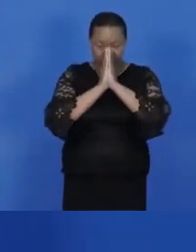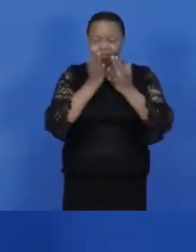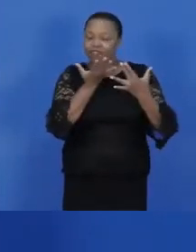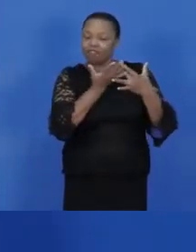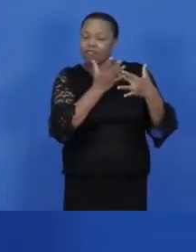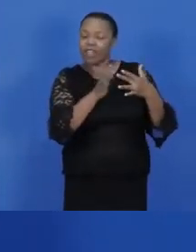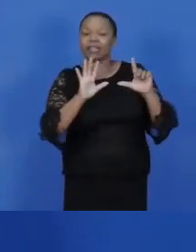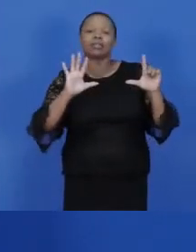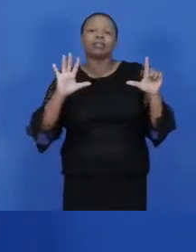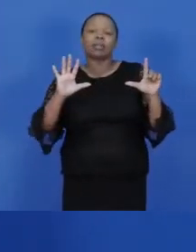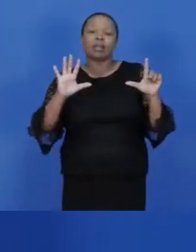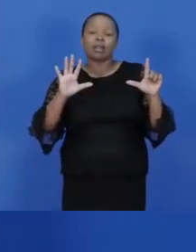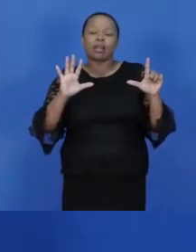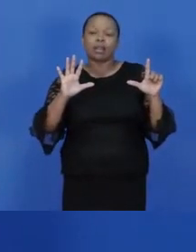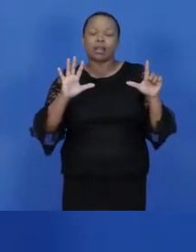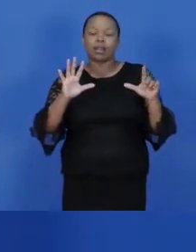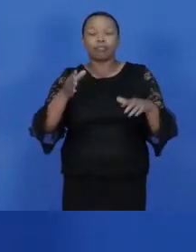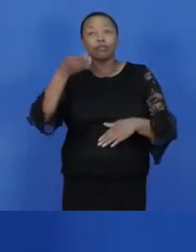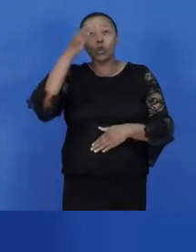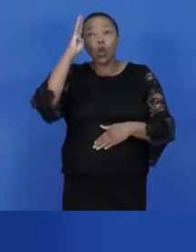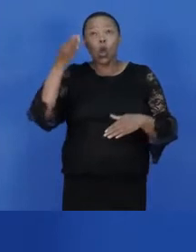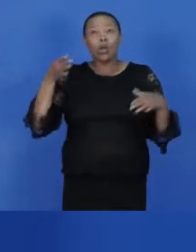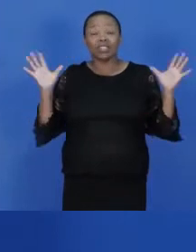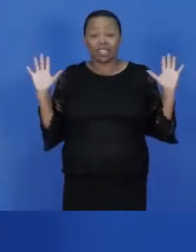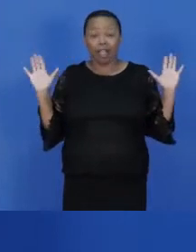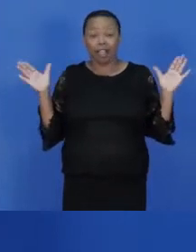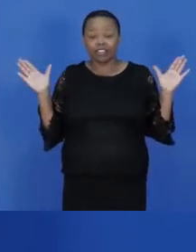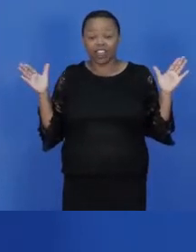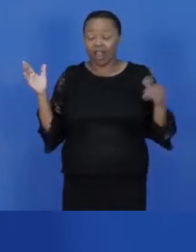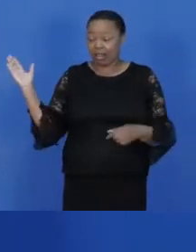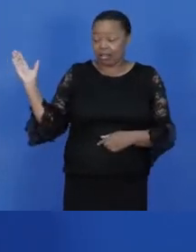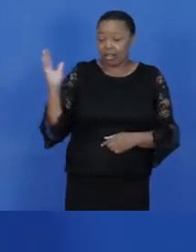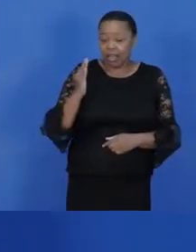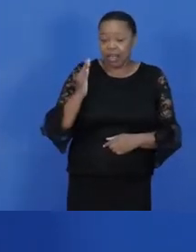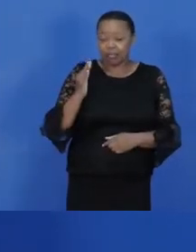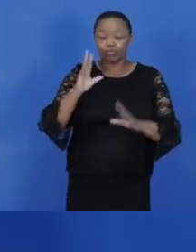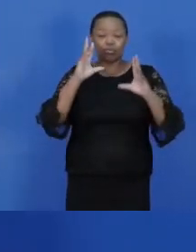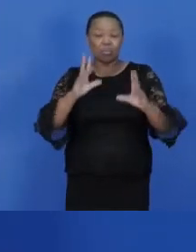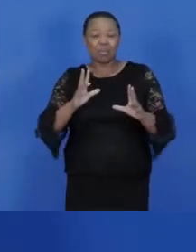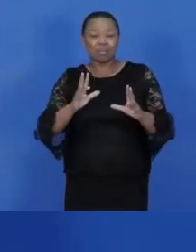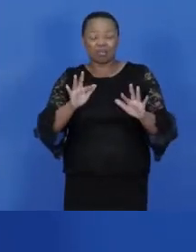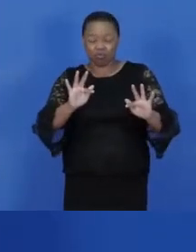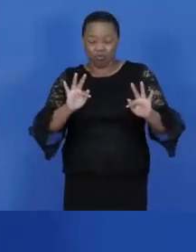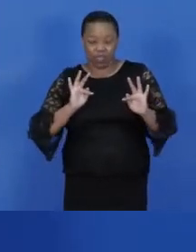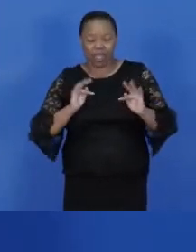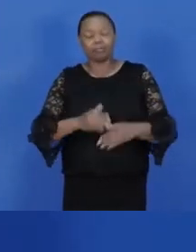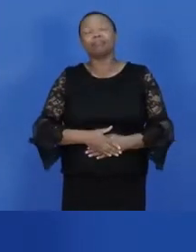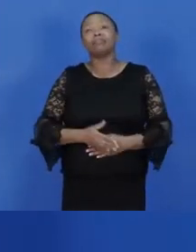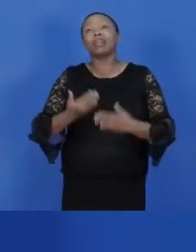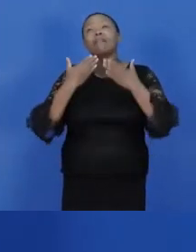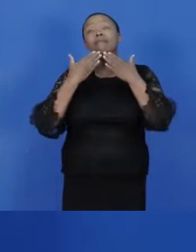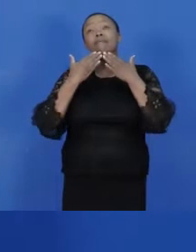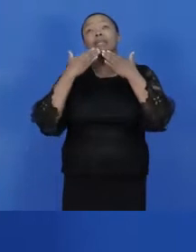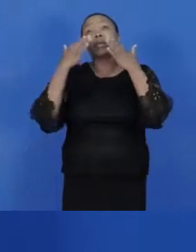Amen. Verse 7, the angel of the Lord encamps all around those who fear him and delivers them. Father, we